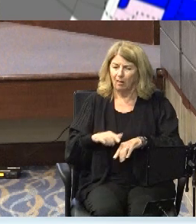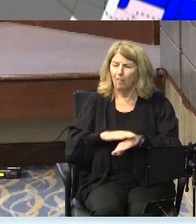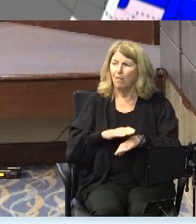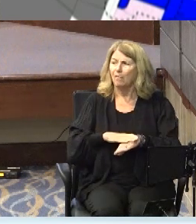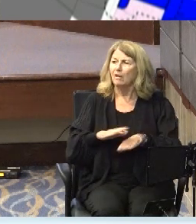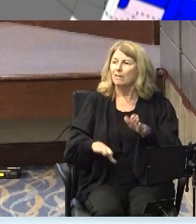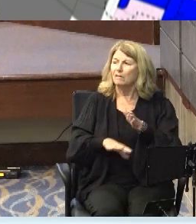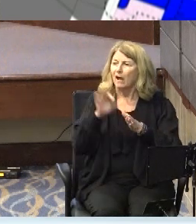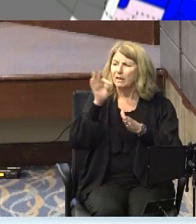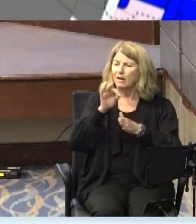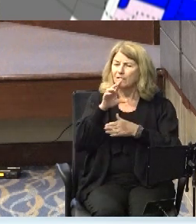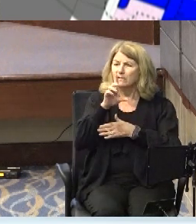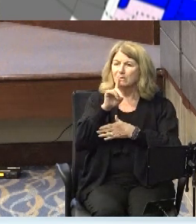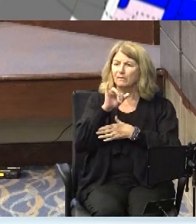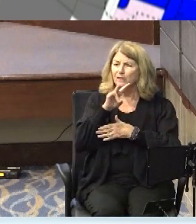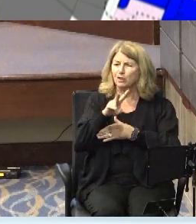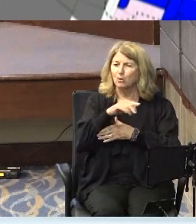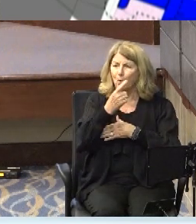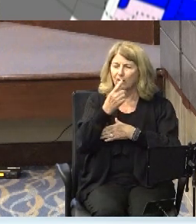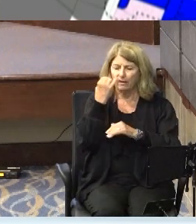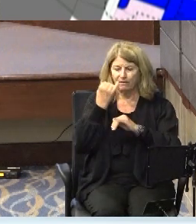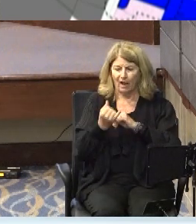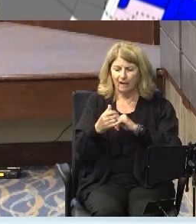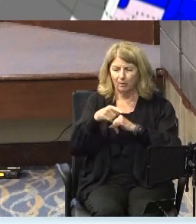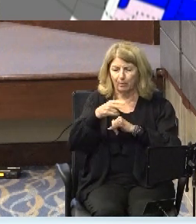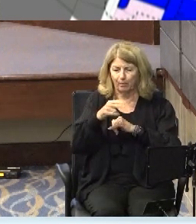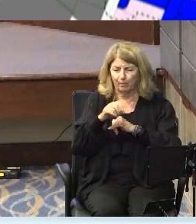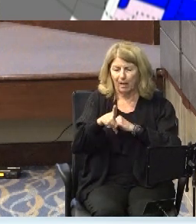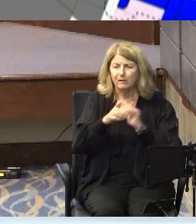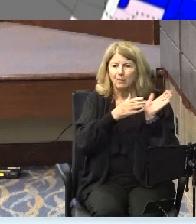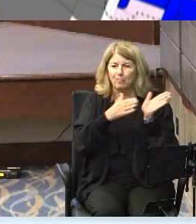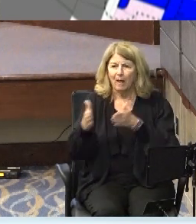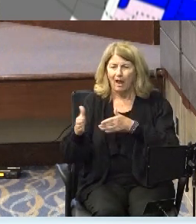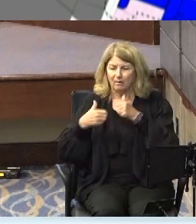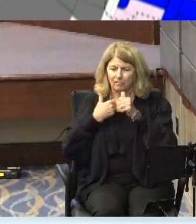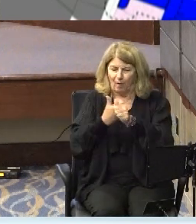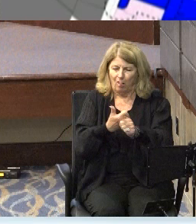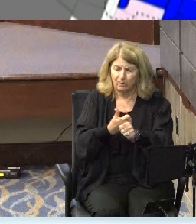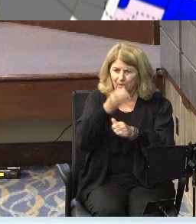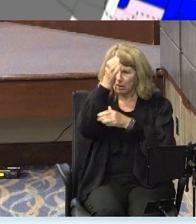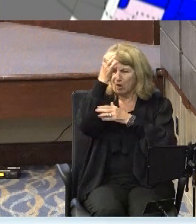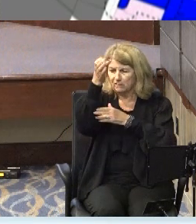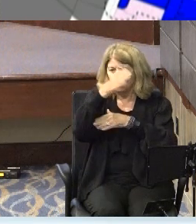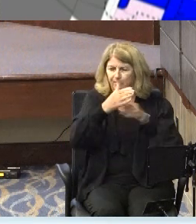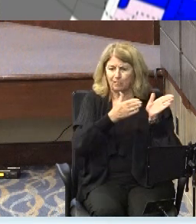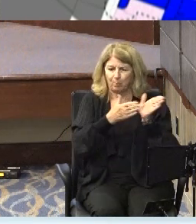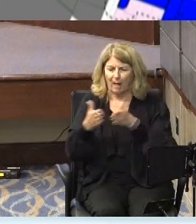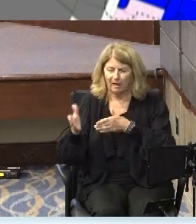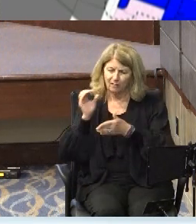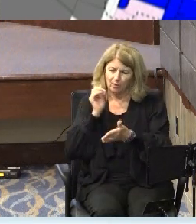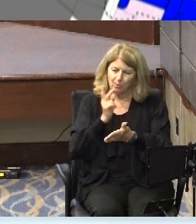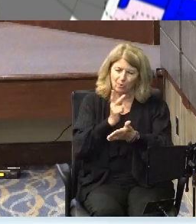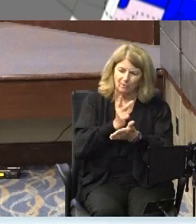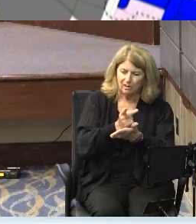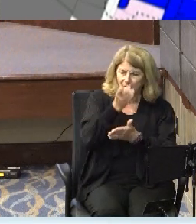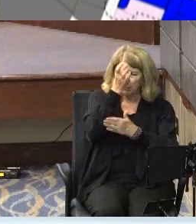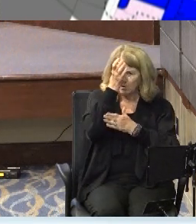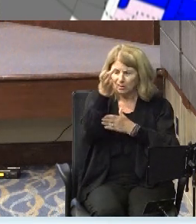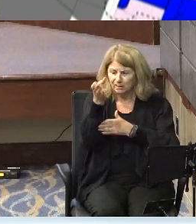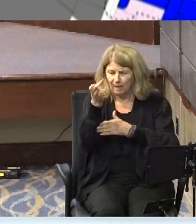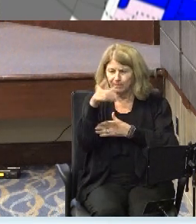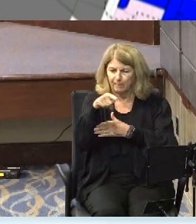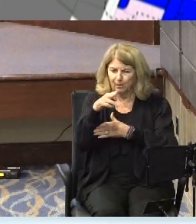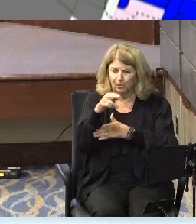and condition. One, that the final PUD plan is consistent with the approved concept PUD plan, conditions of the approved concept PUD plan,